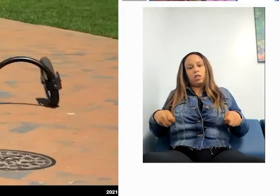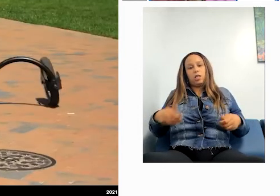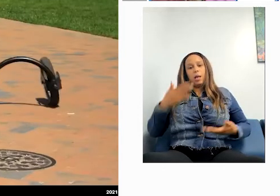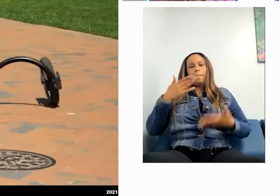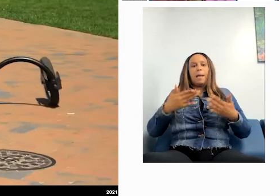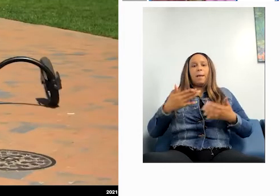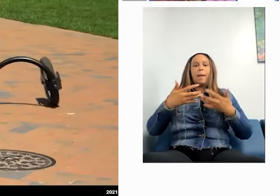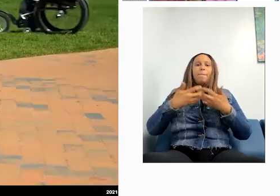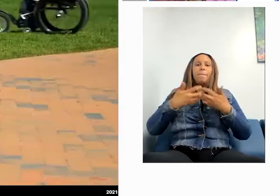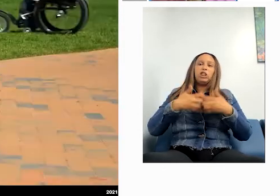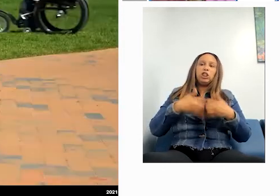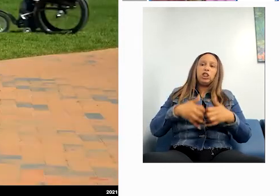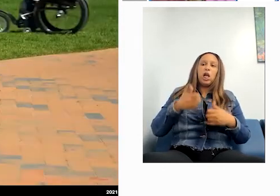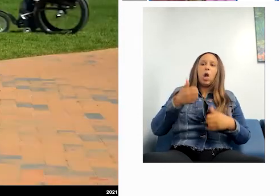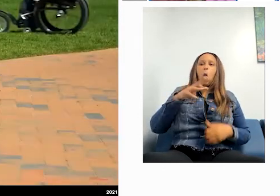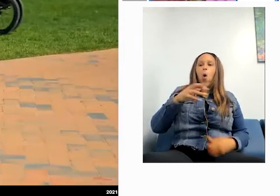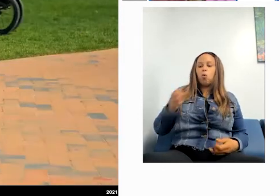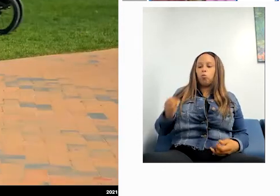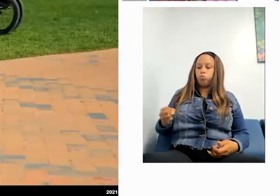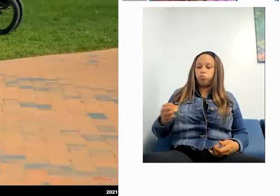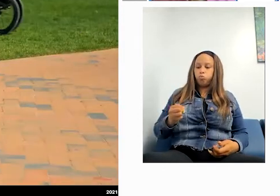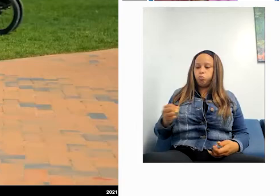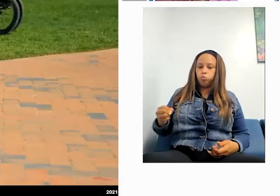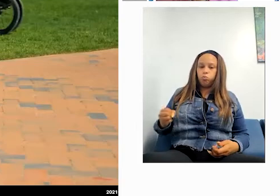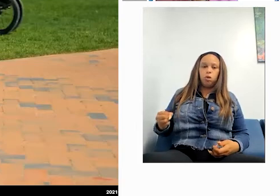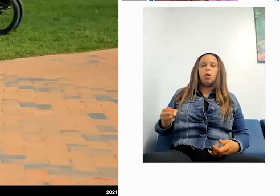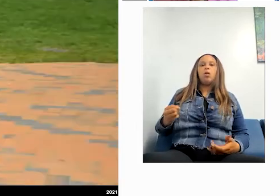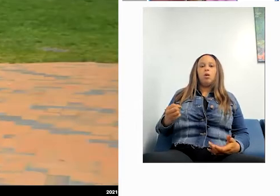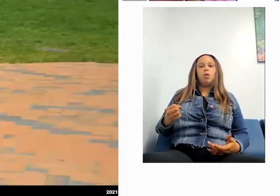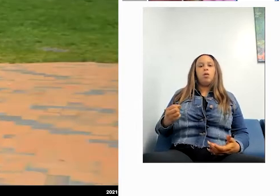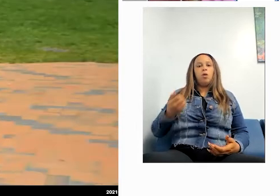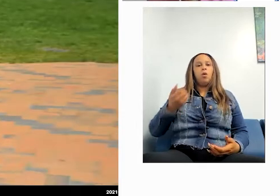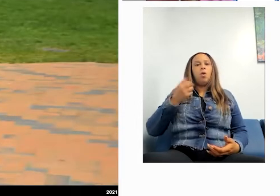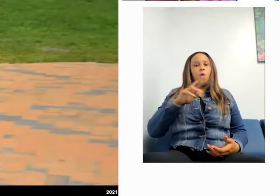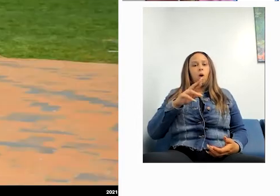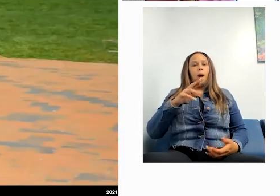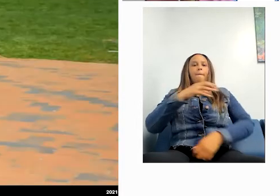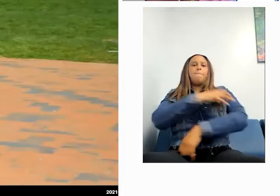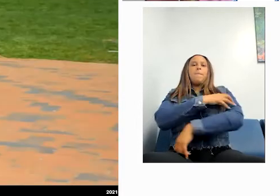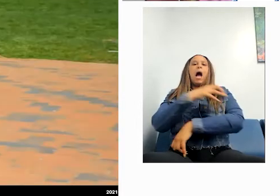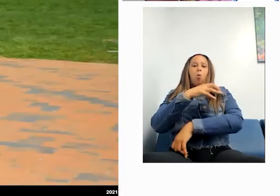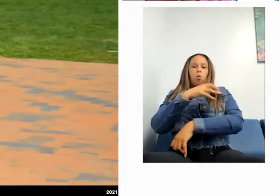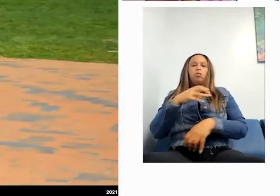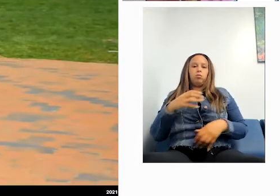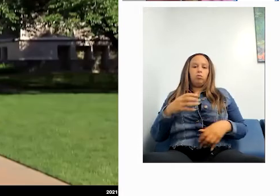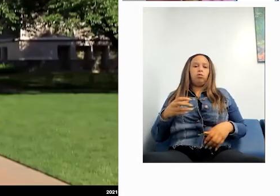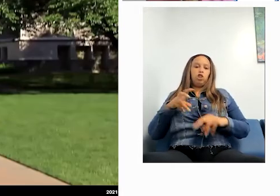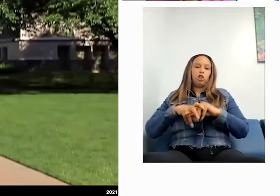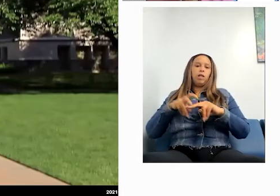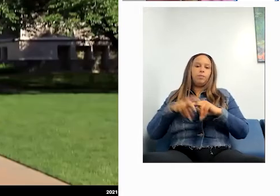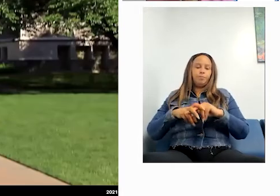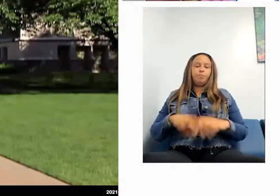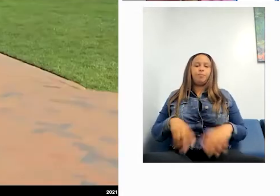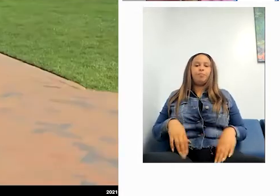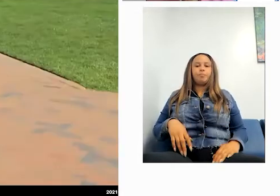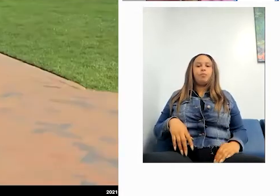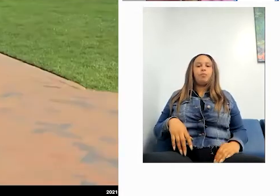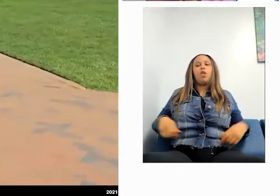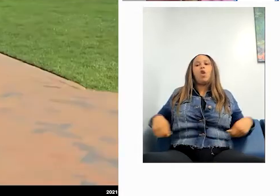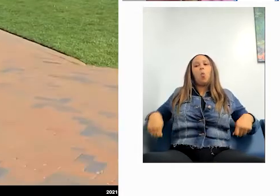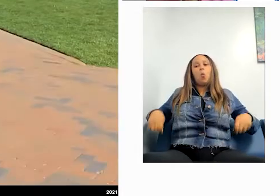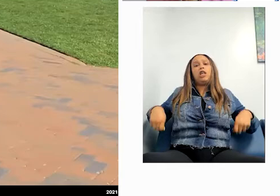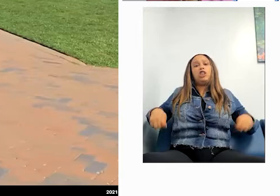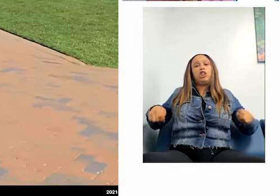or motorized attachment for your ultralight wheelchair or potentially a power chair. A wheelchair seating clinic can help you make